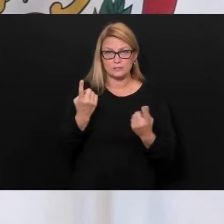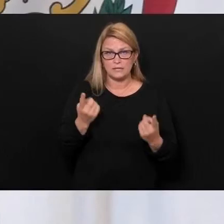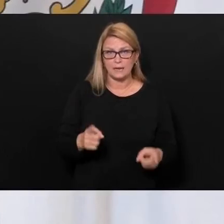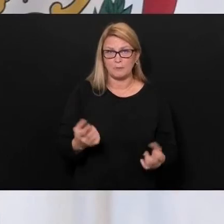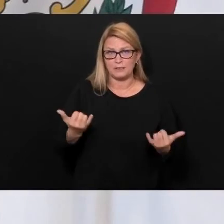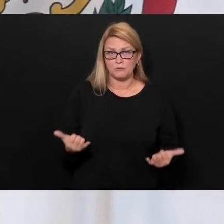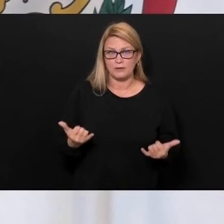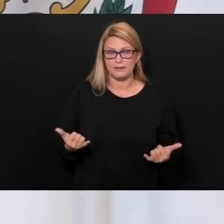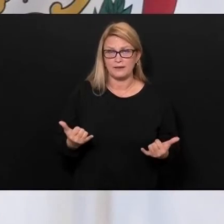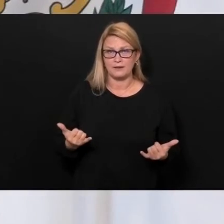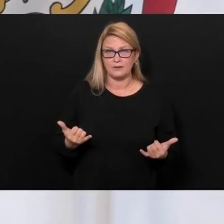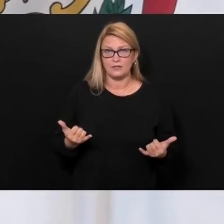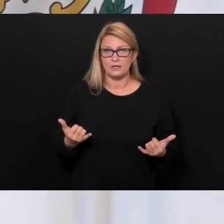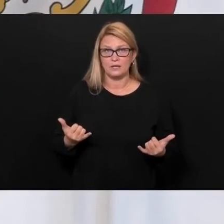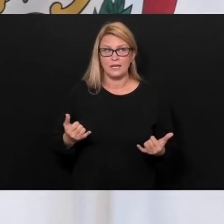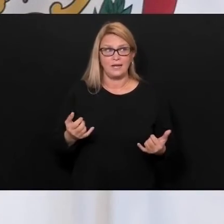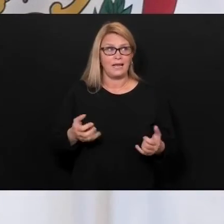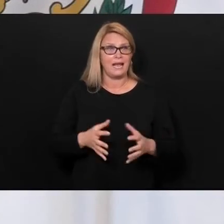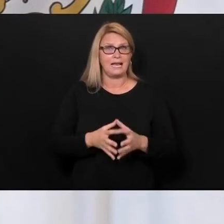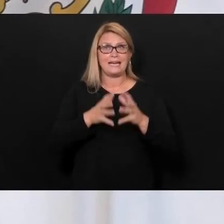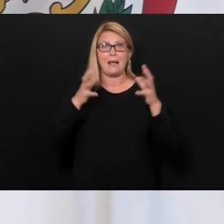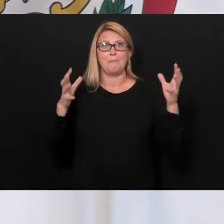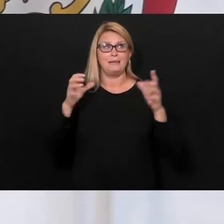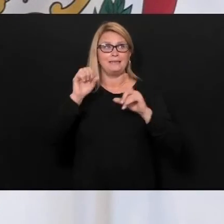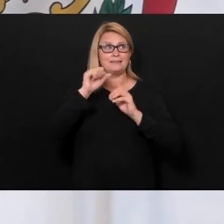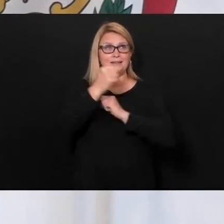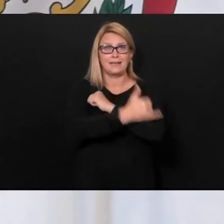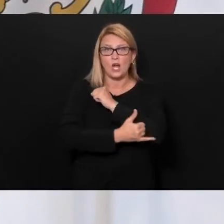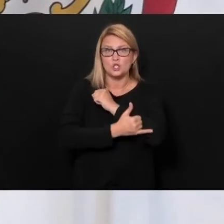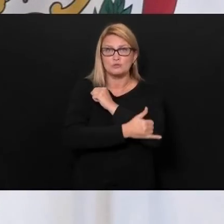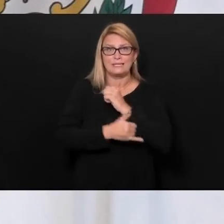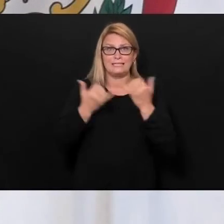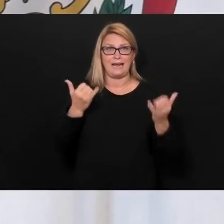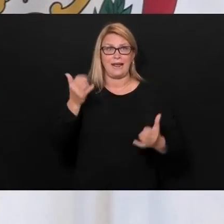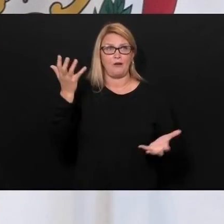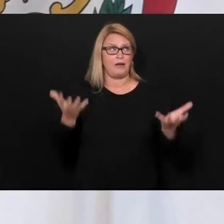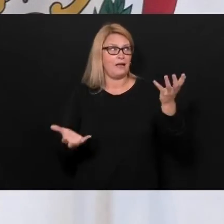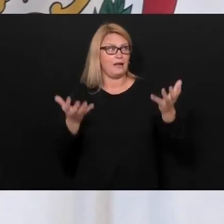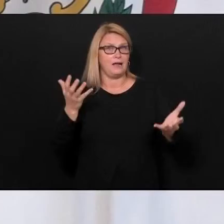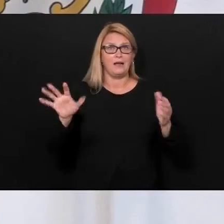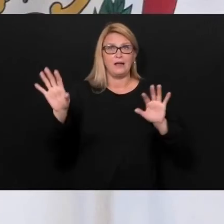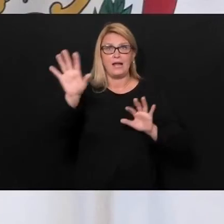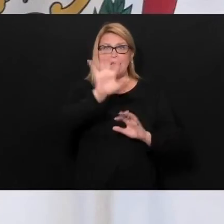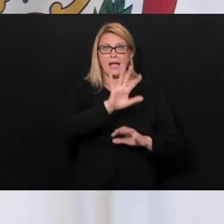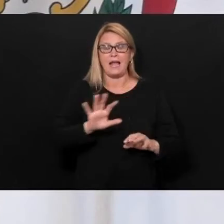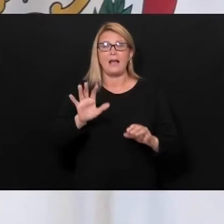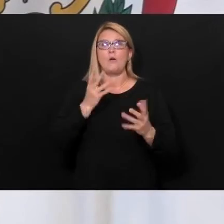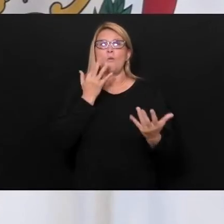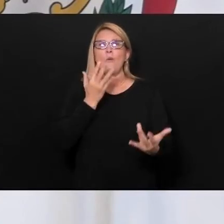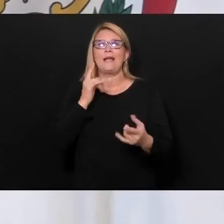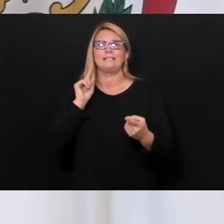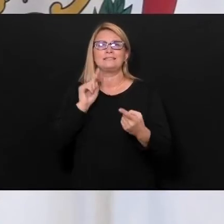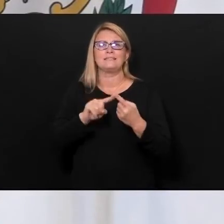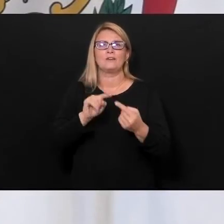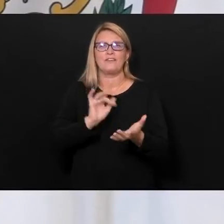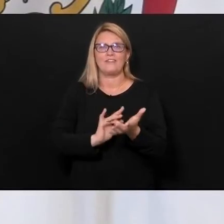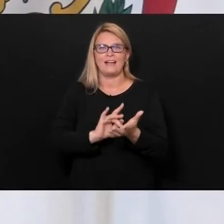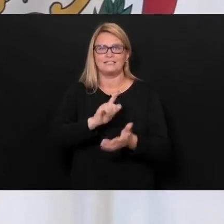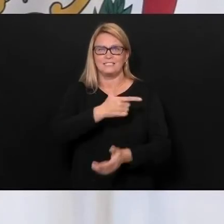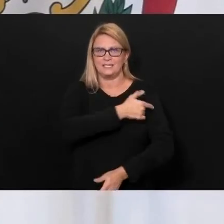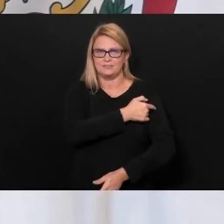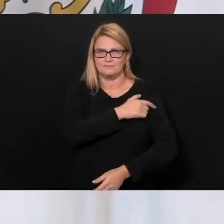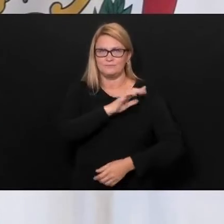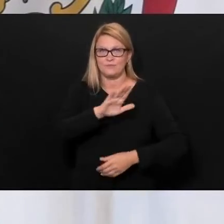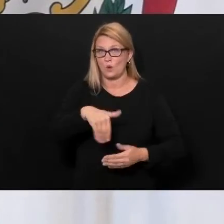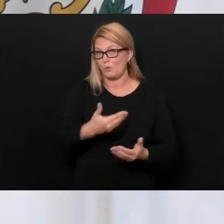absolutely big a dilemma that our entire nation is in, and trying to bridge and get us to that vaccine. If